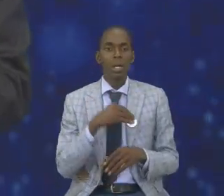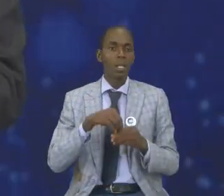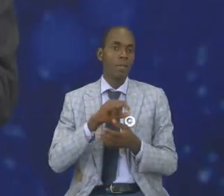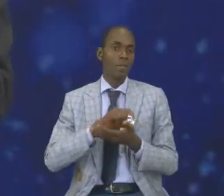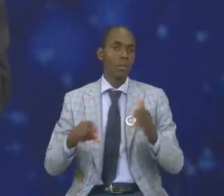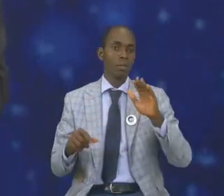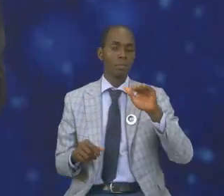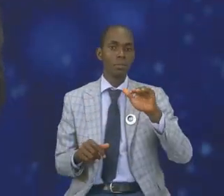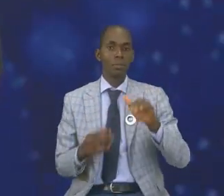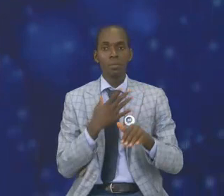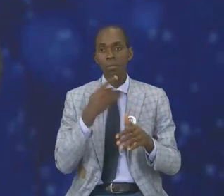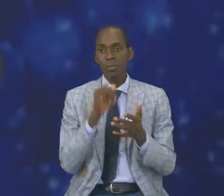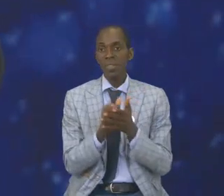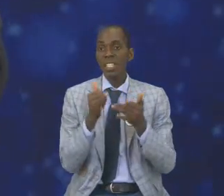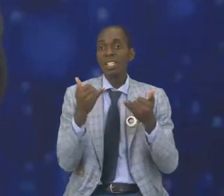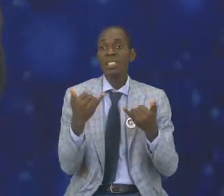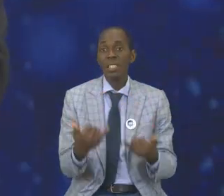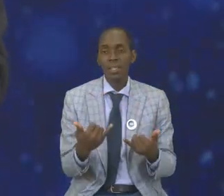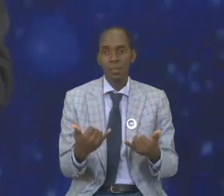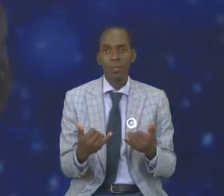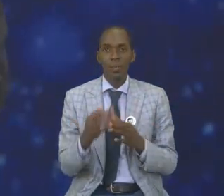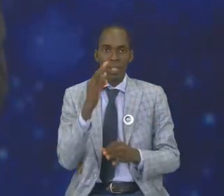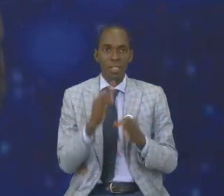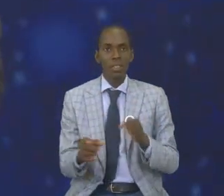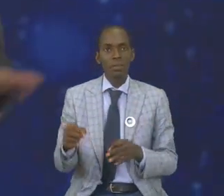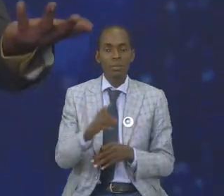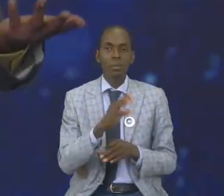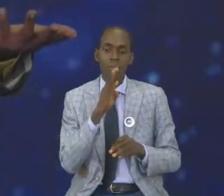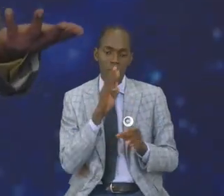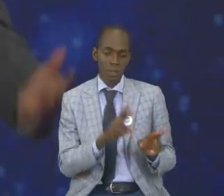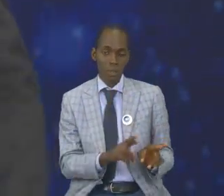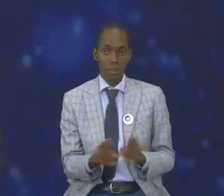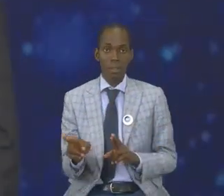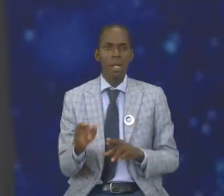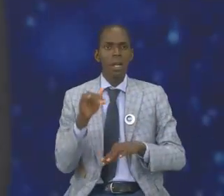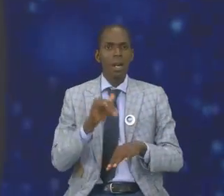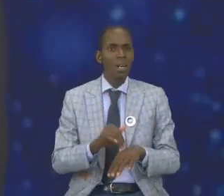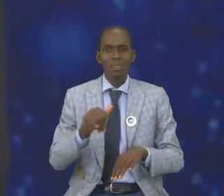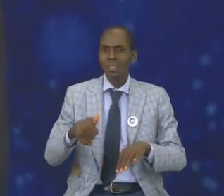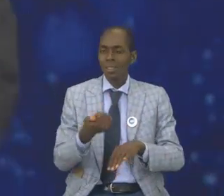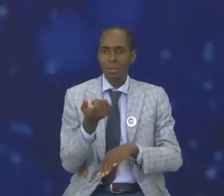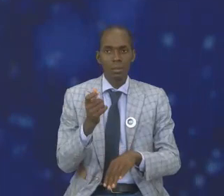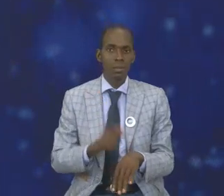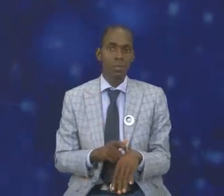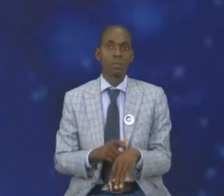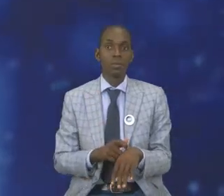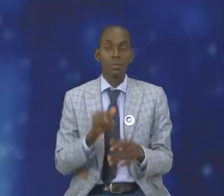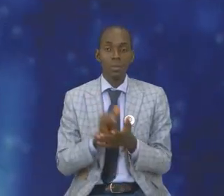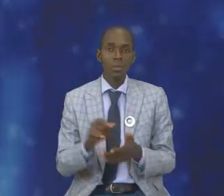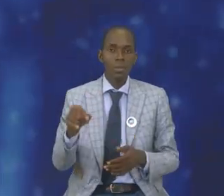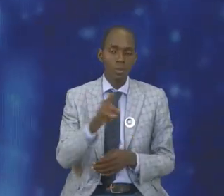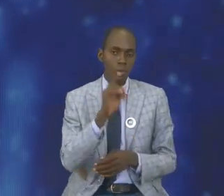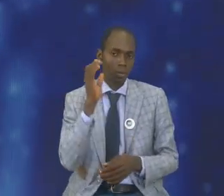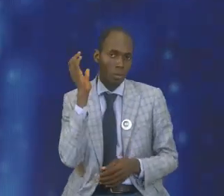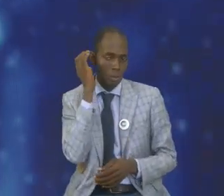says, now, if ye be ready, at what time that ye